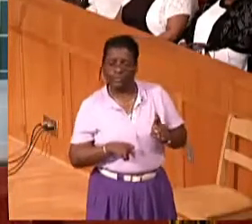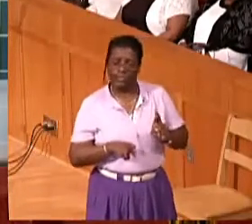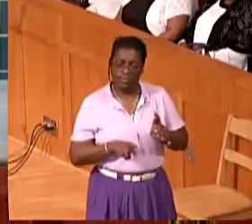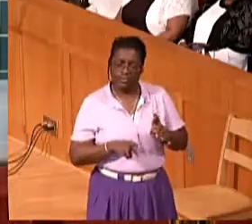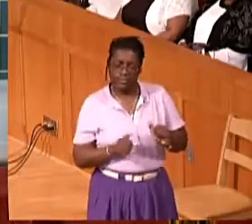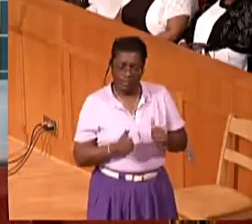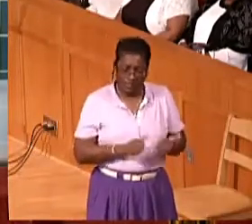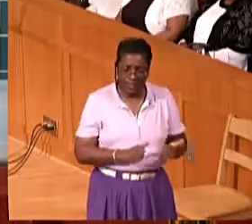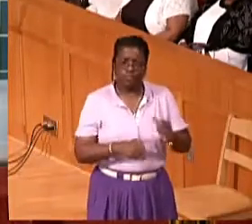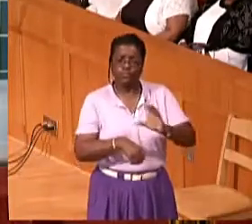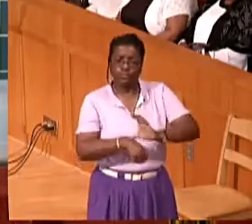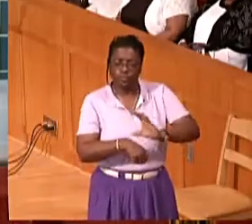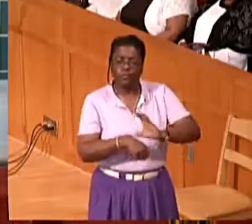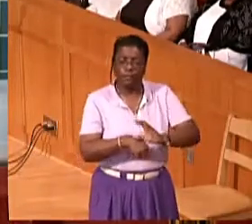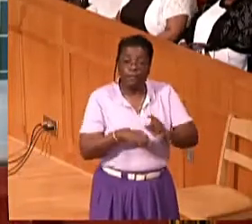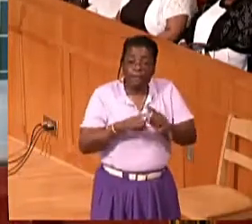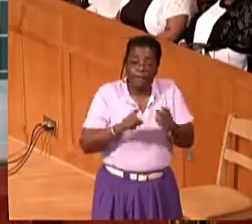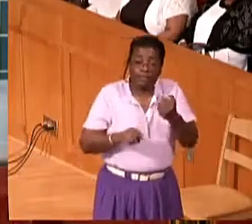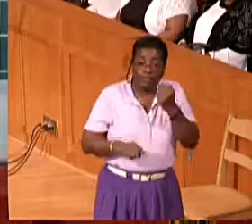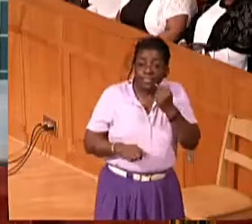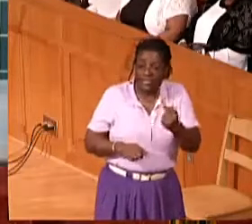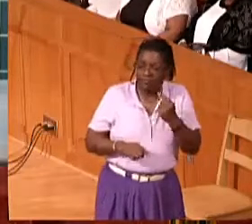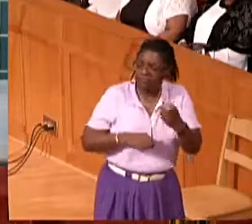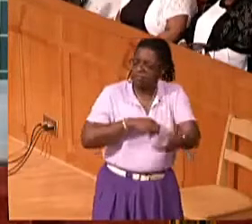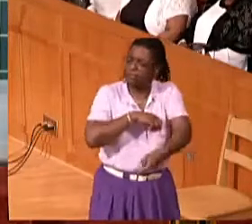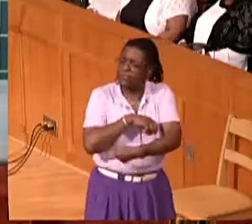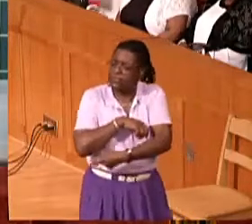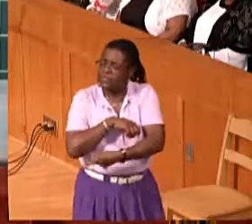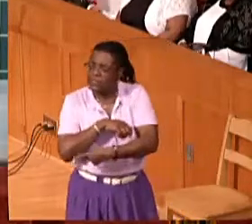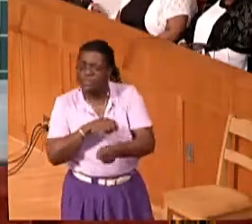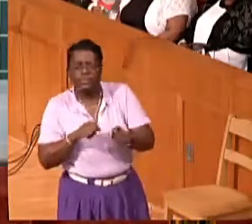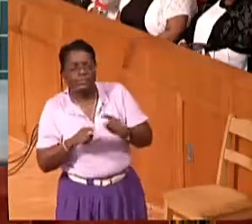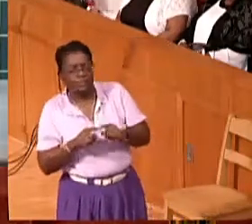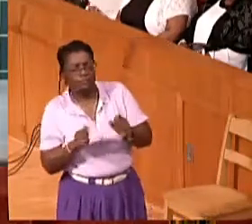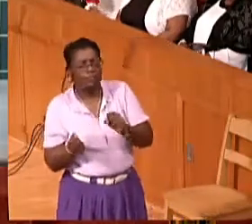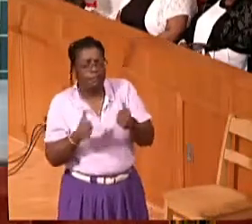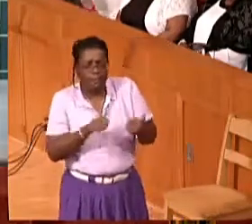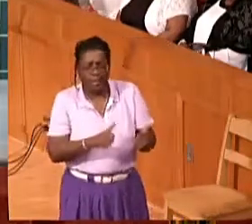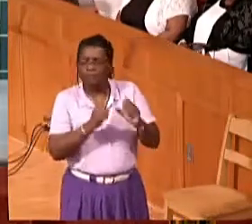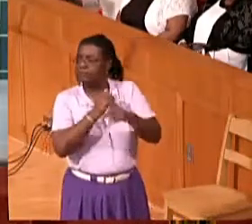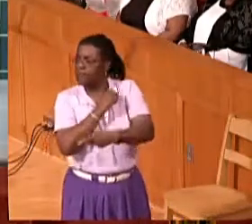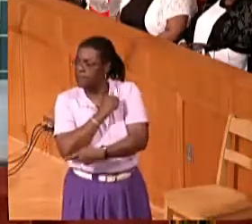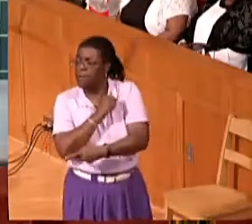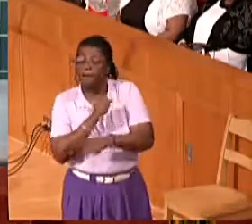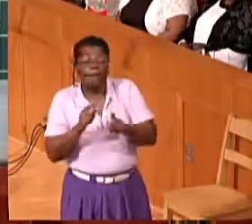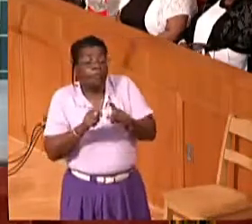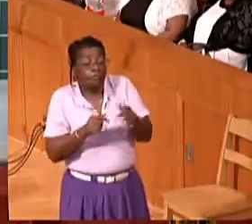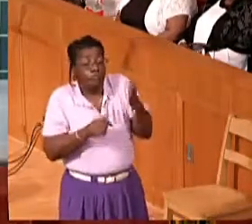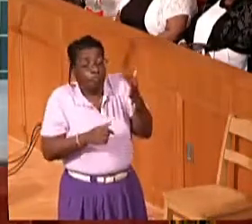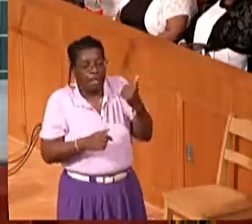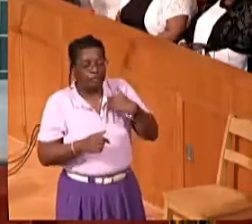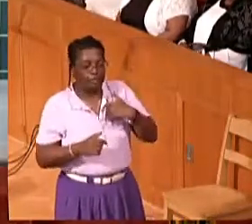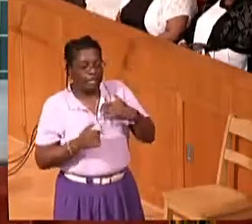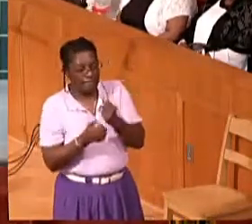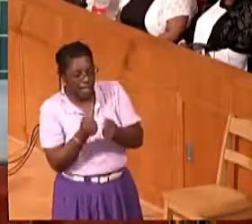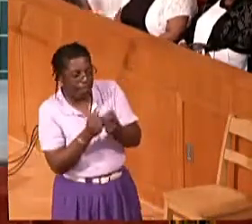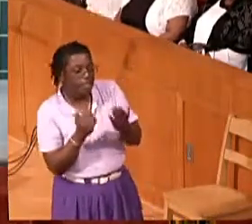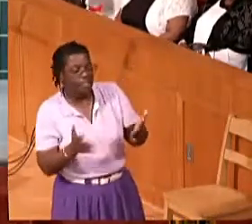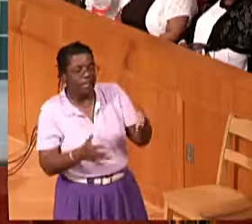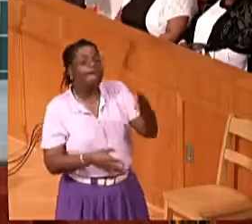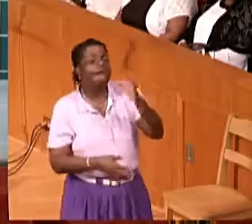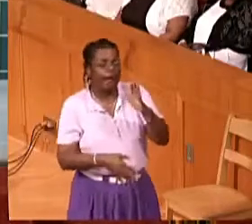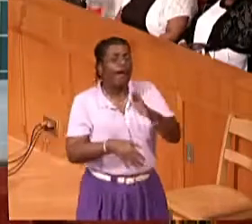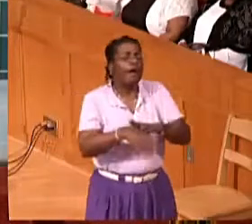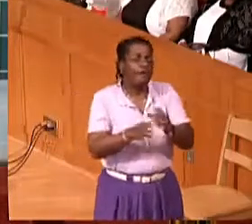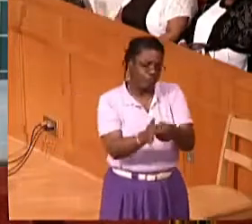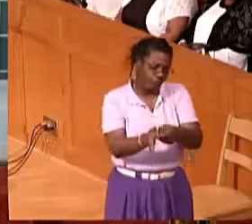reality, we say we're Baptist Pentecostal because we've got everything that God wants us to have. When